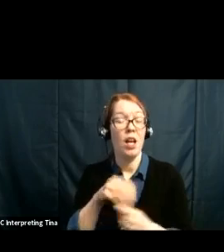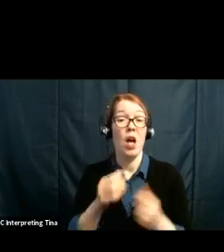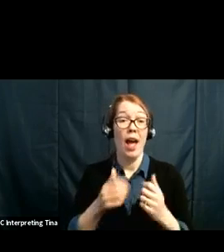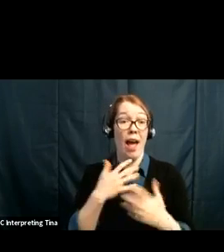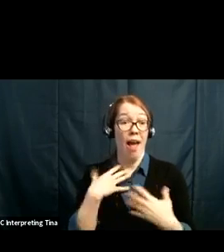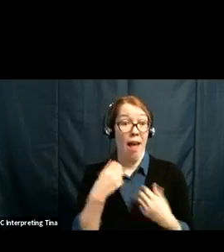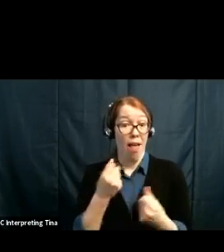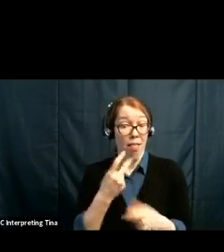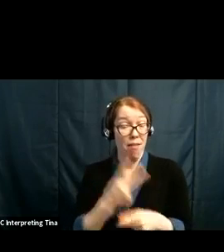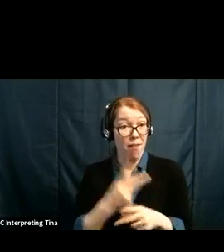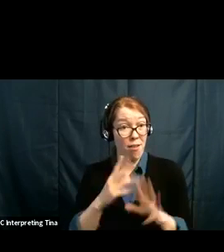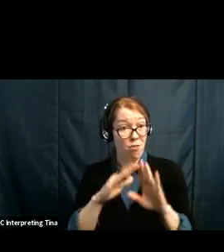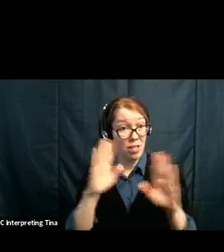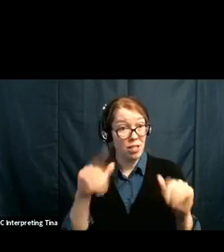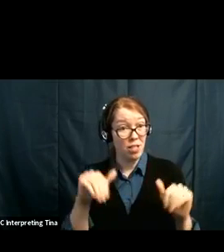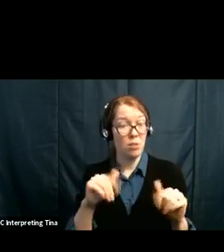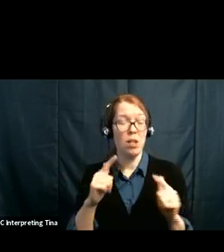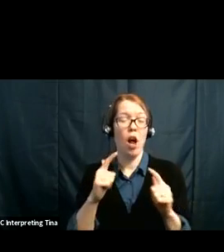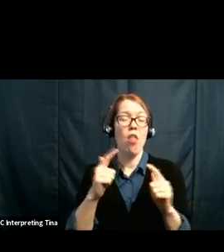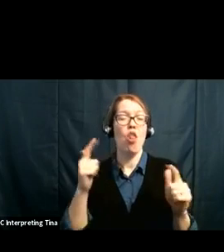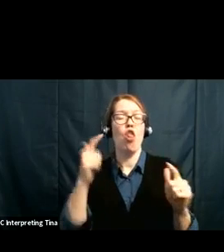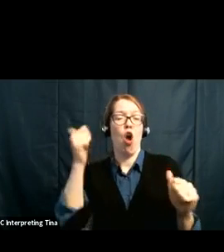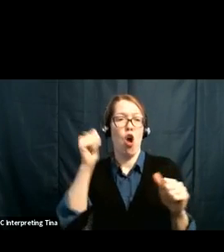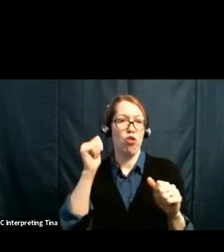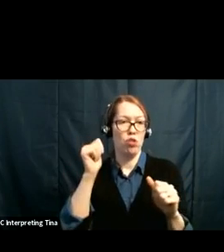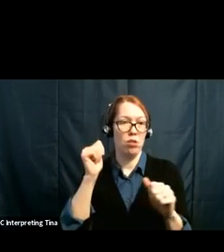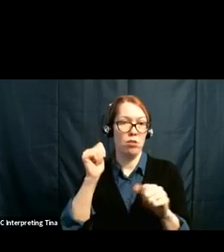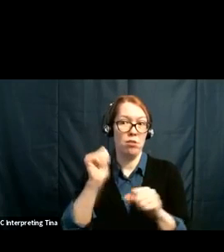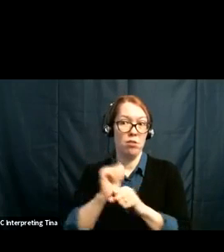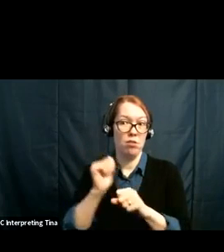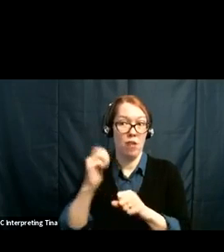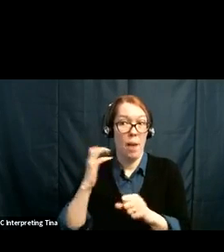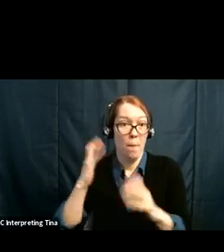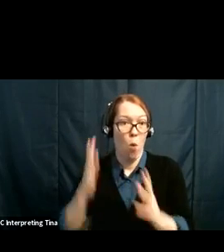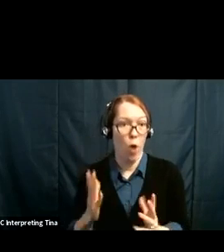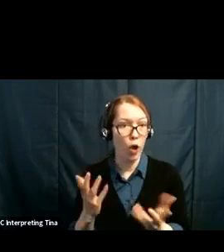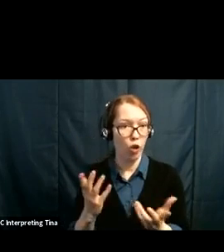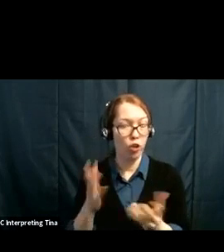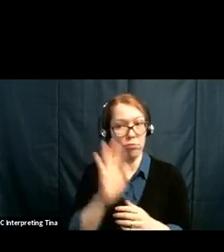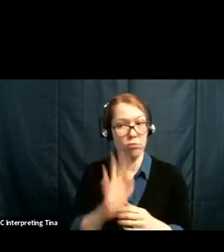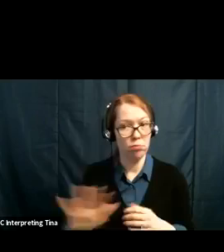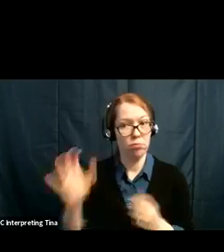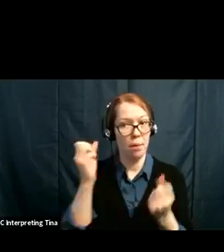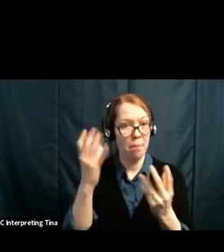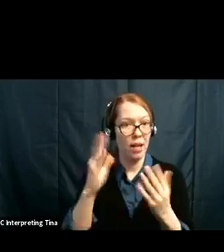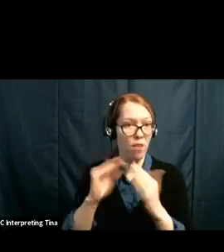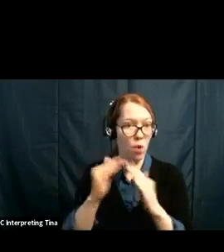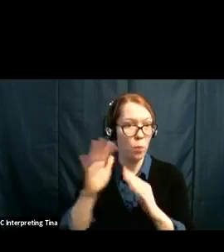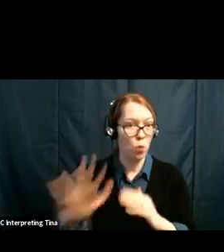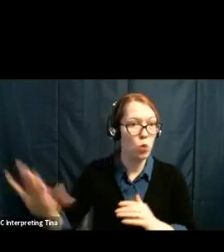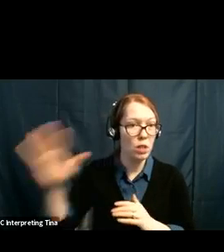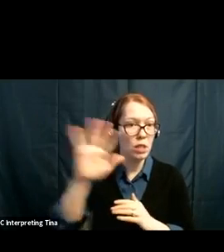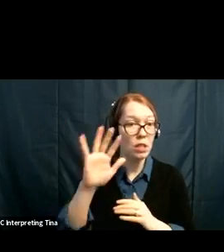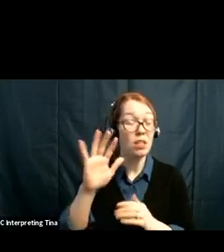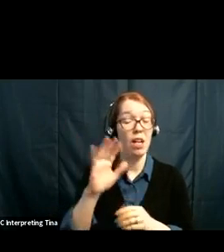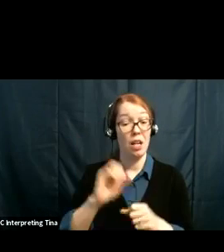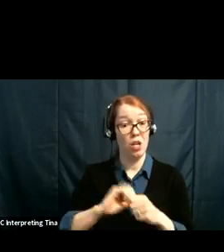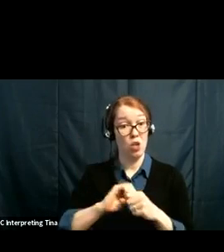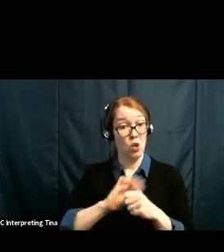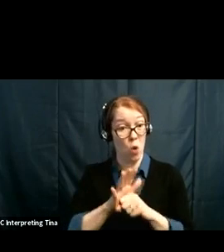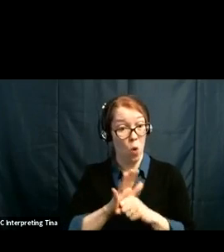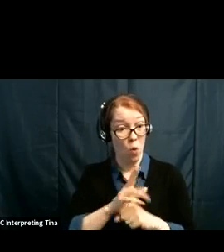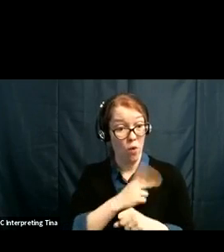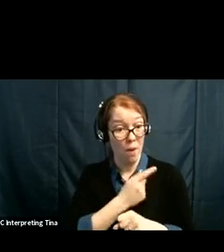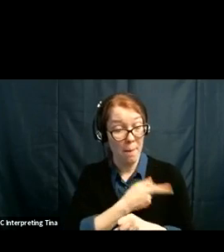the largest employers, if not the largest employer in many of these communities. And as COVID patients